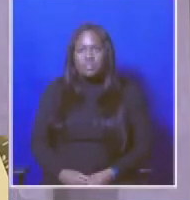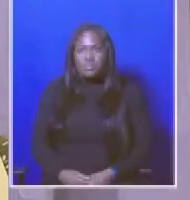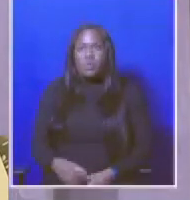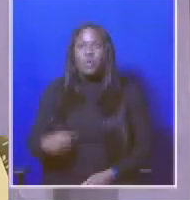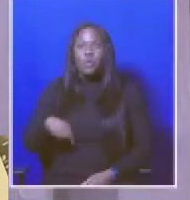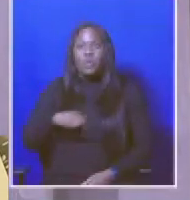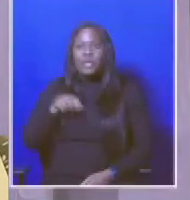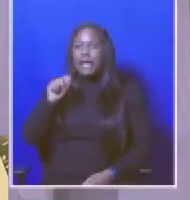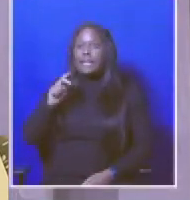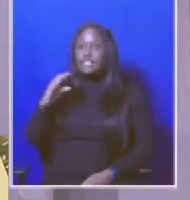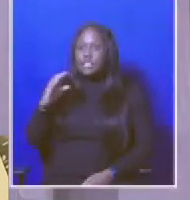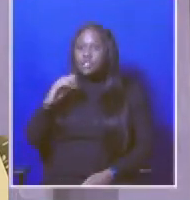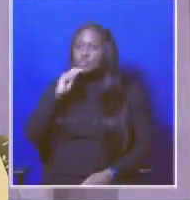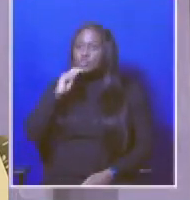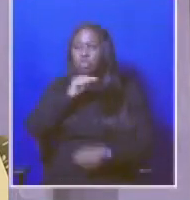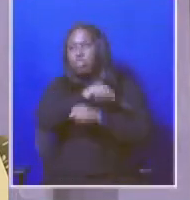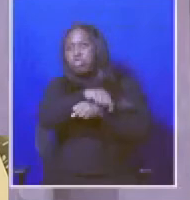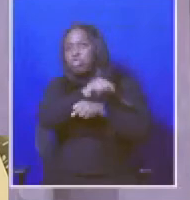remembered by the ANC,